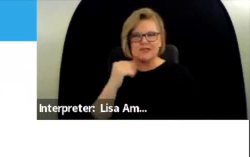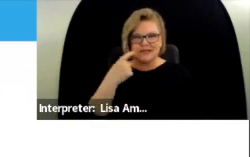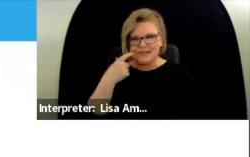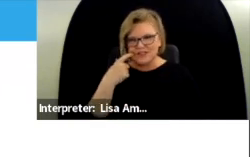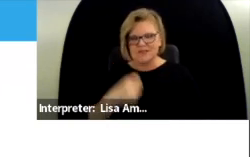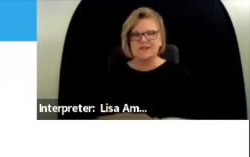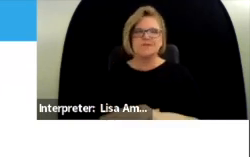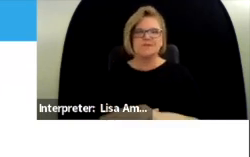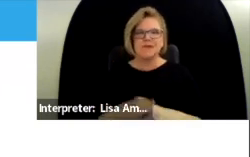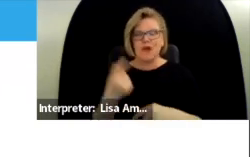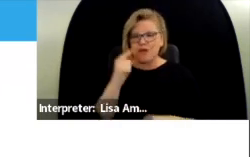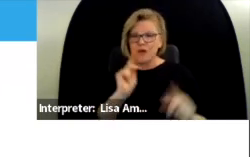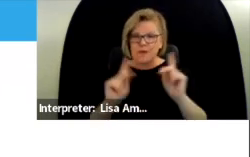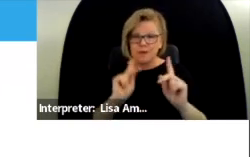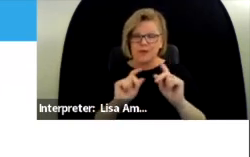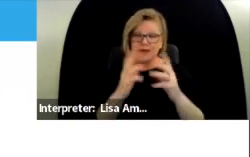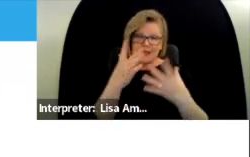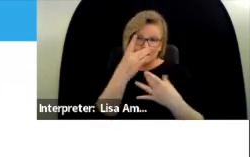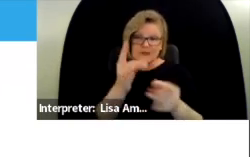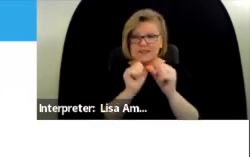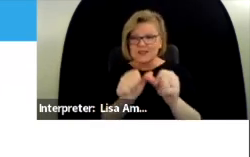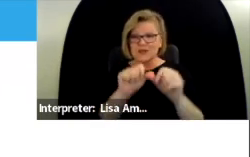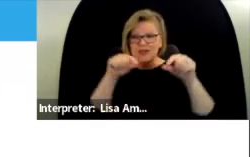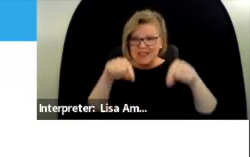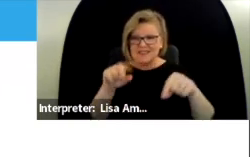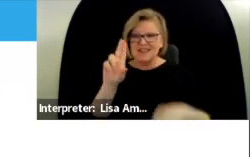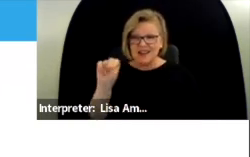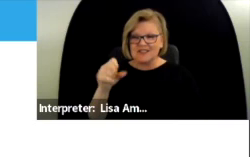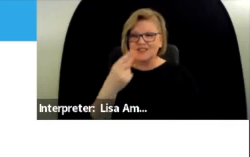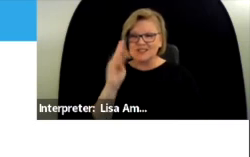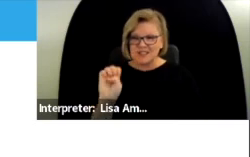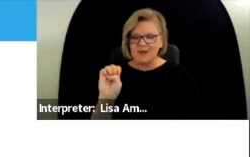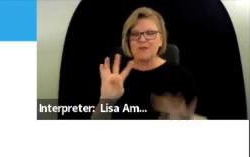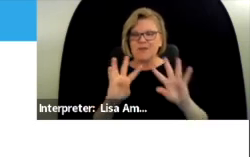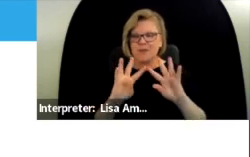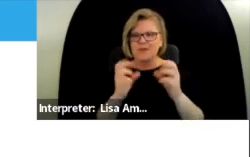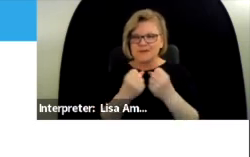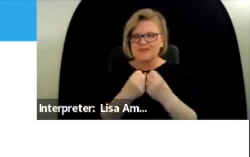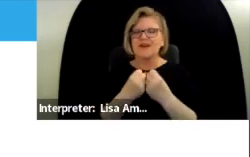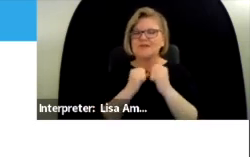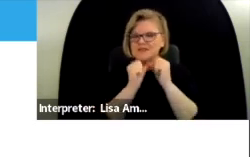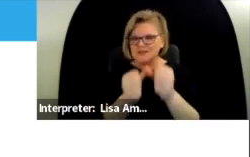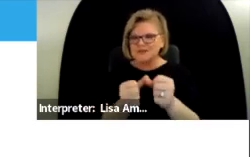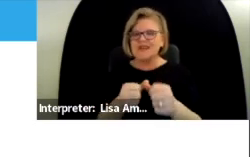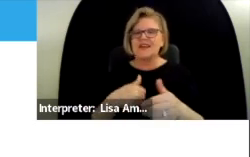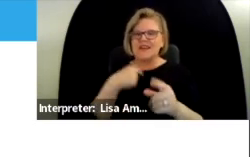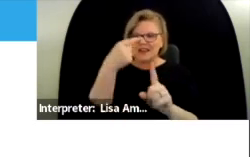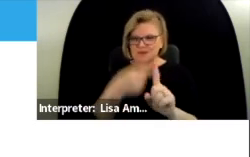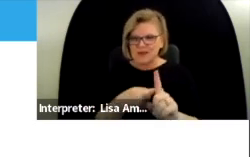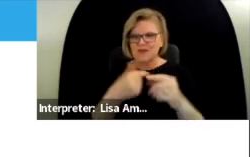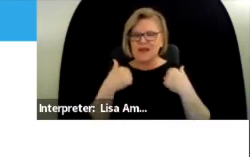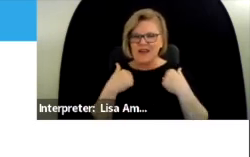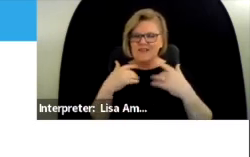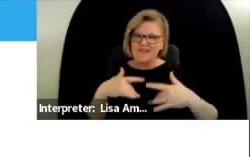And for those interested in continuing on this UNSHAME Kentucky webinar series journey, we have next month's event ready